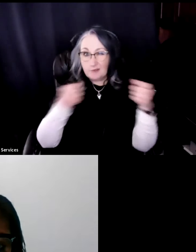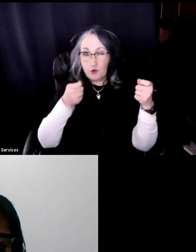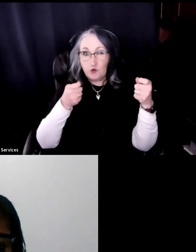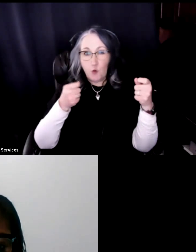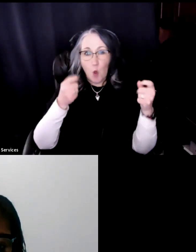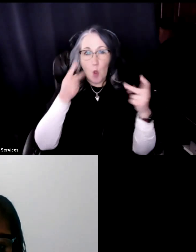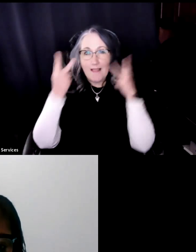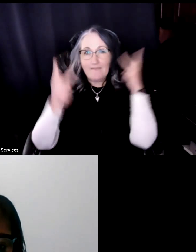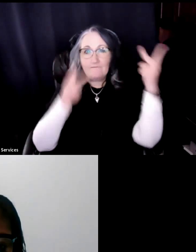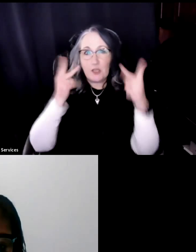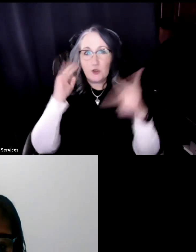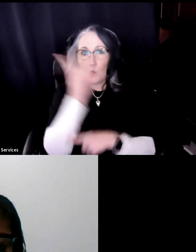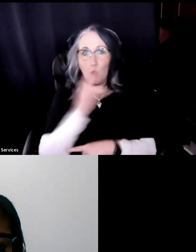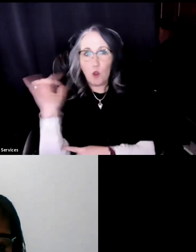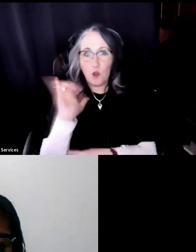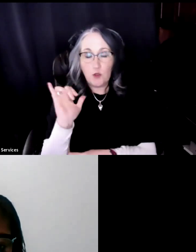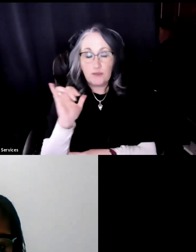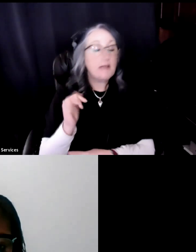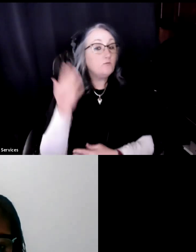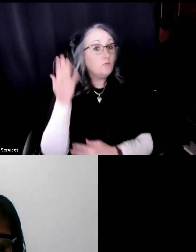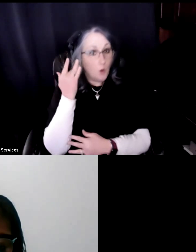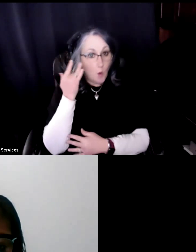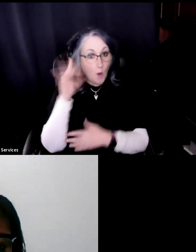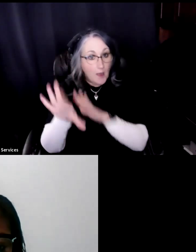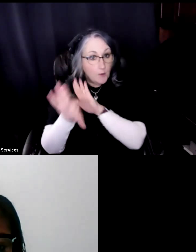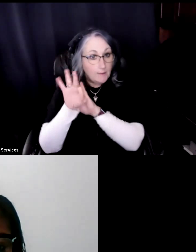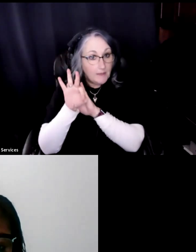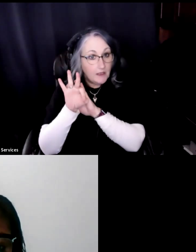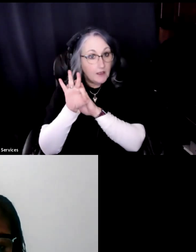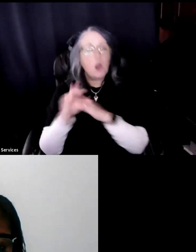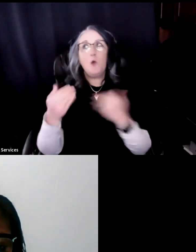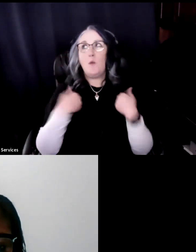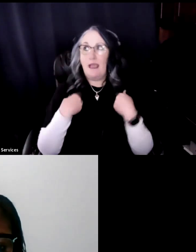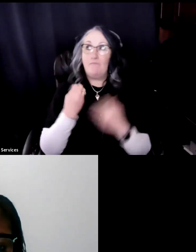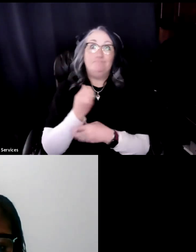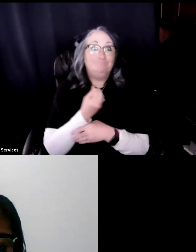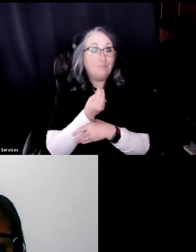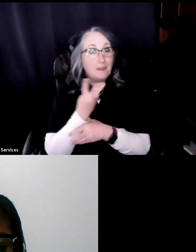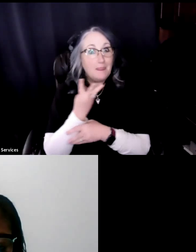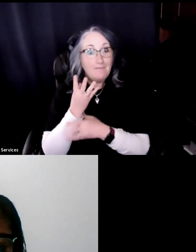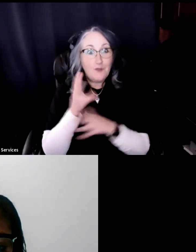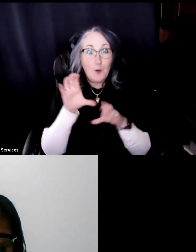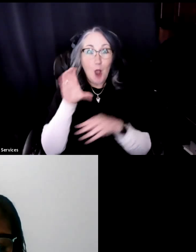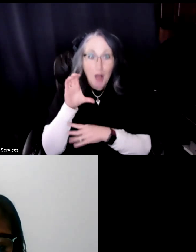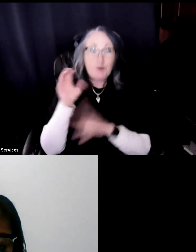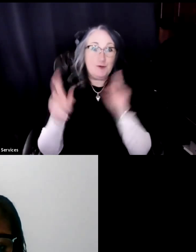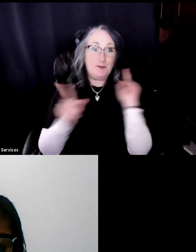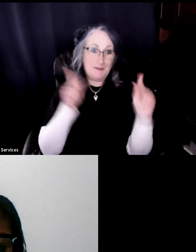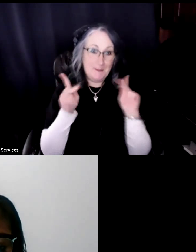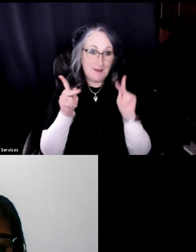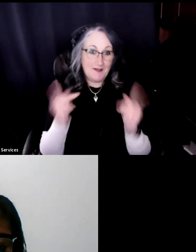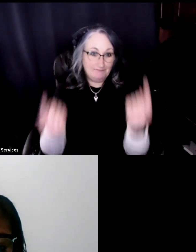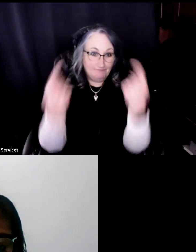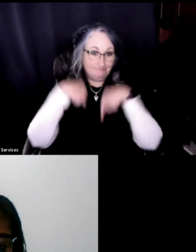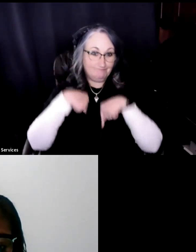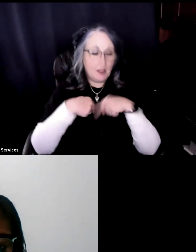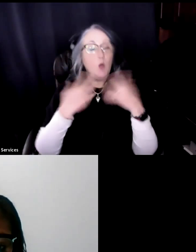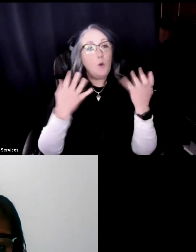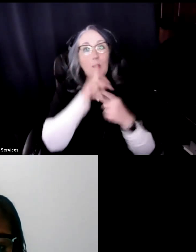we've selected this format, we have a few hundred people joining us today, and to ensure everyone gets the message and